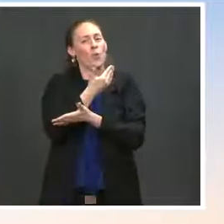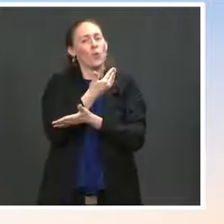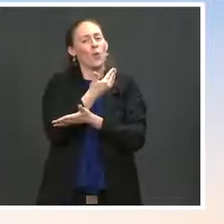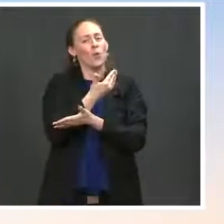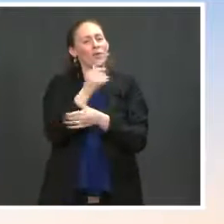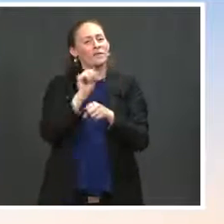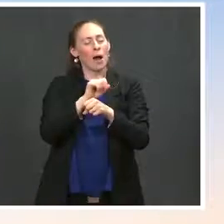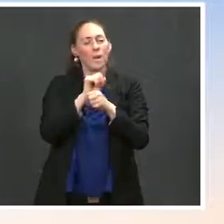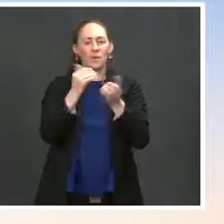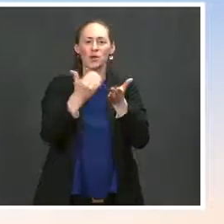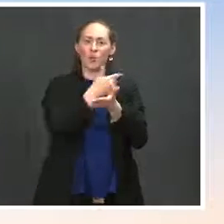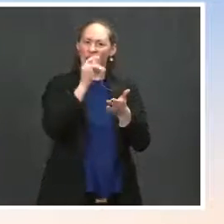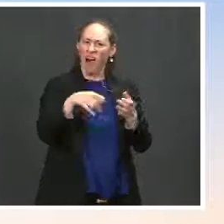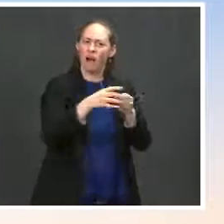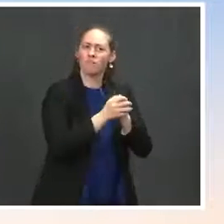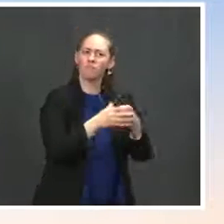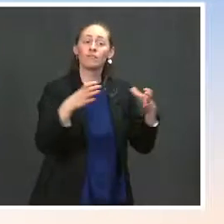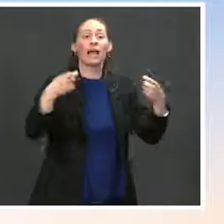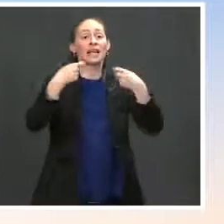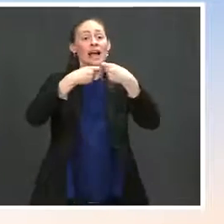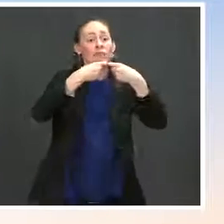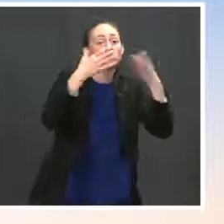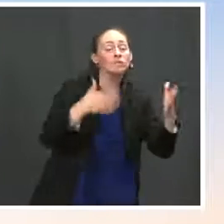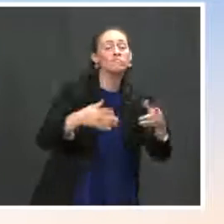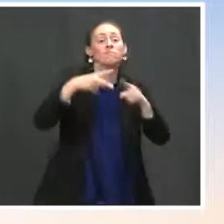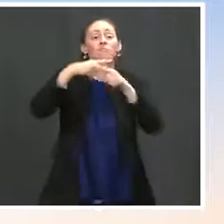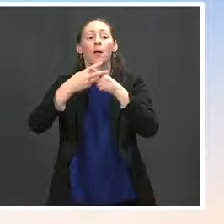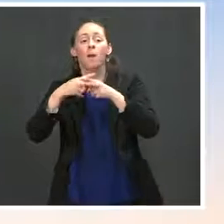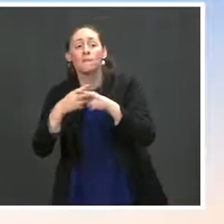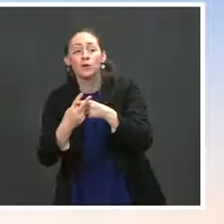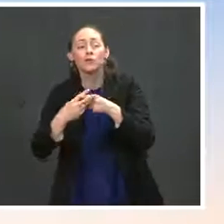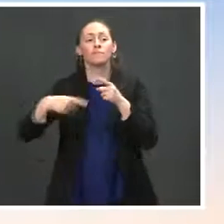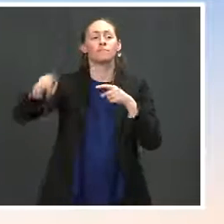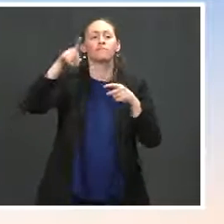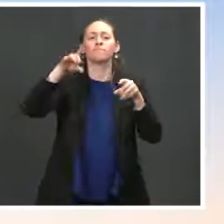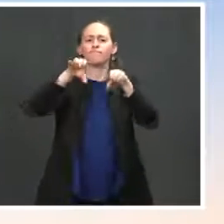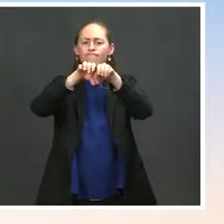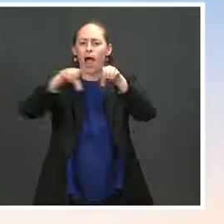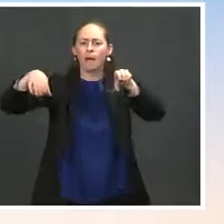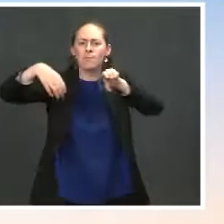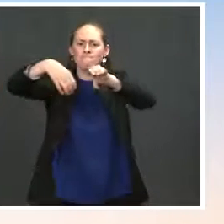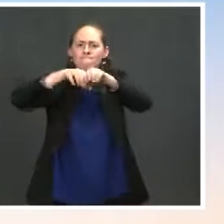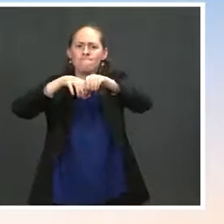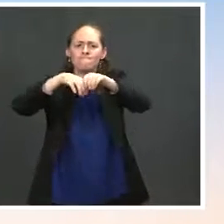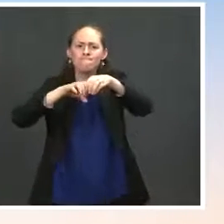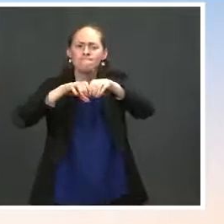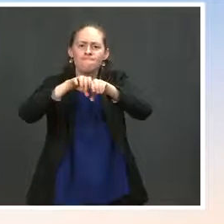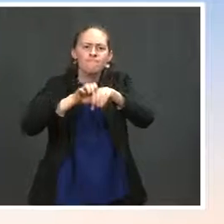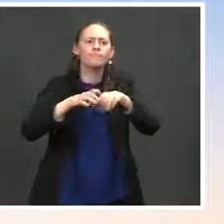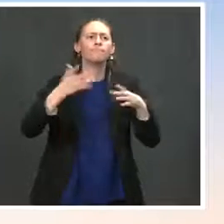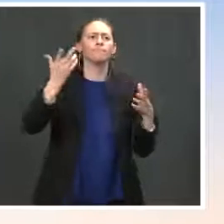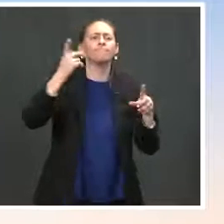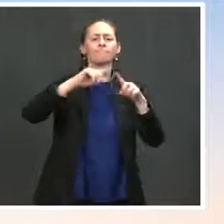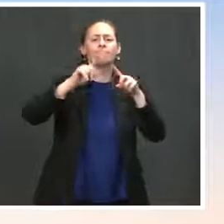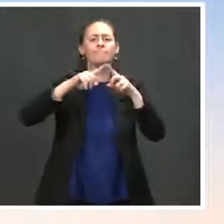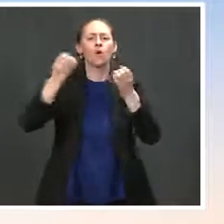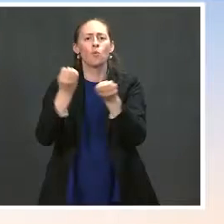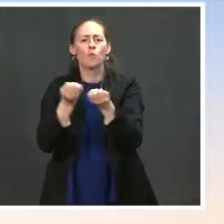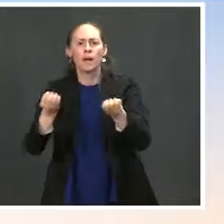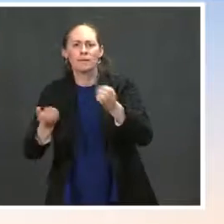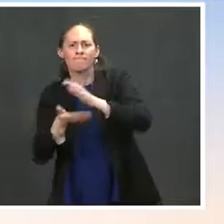for electricians, plumbers, pipe fitters, steel workers, heavy equipment operators, all of these people, building out